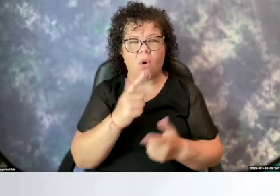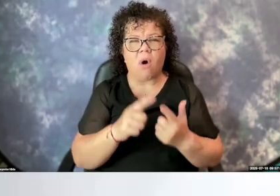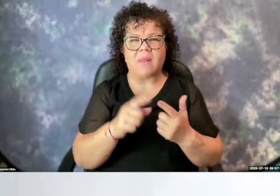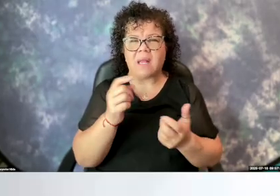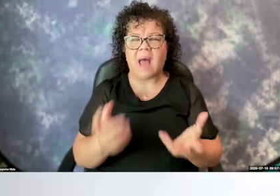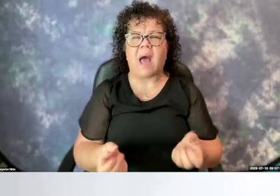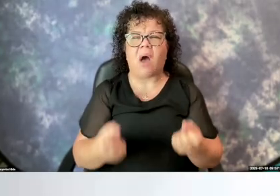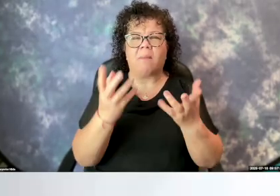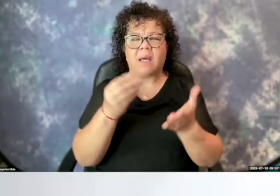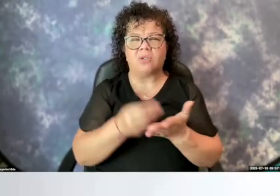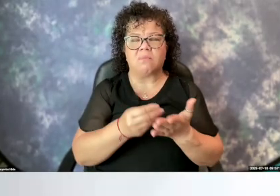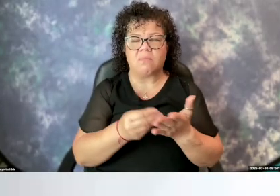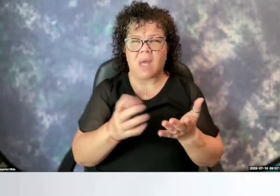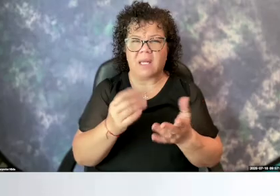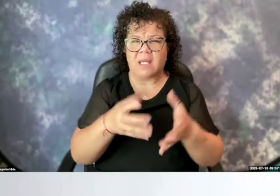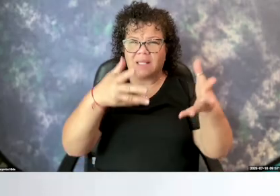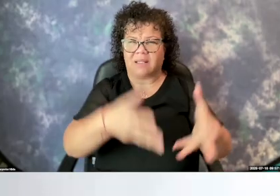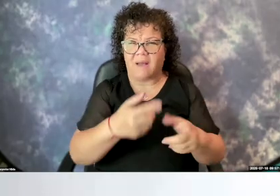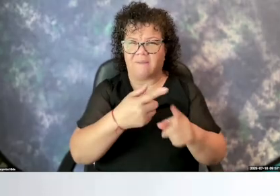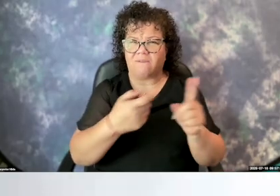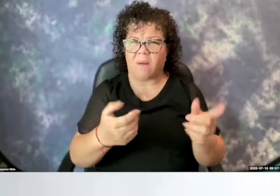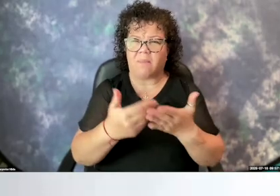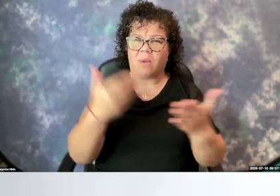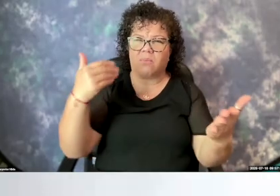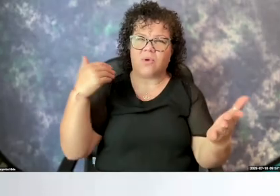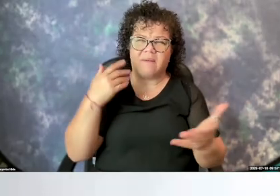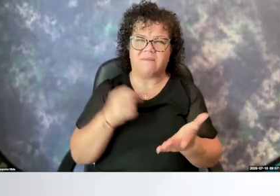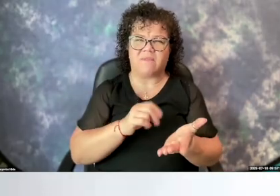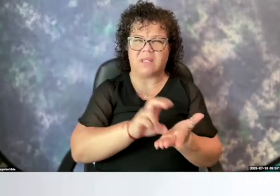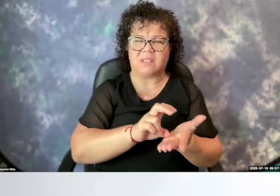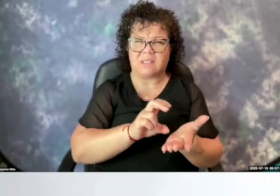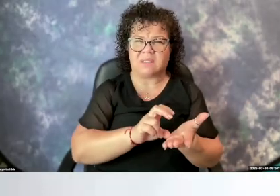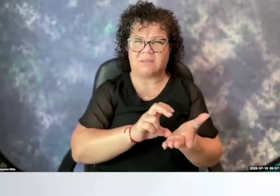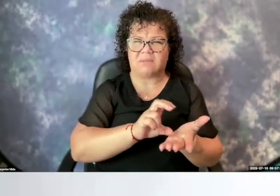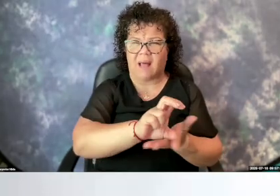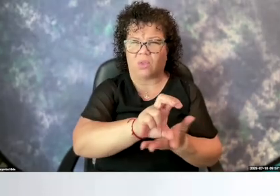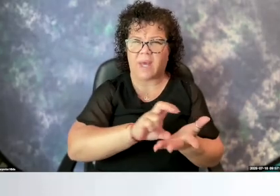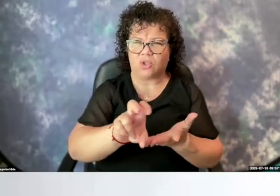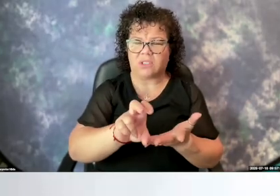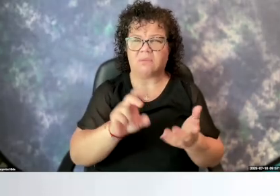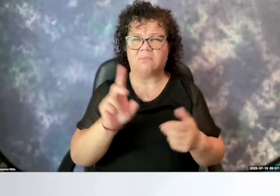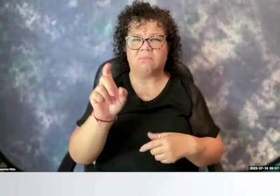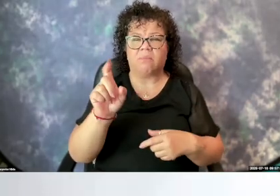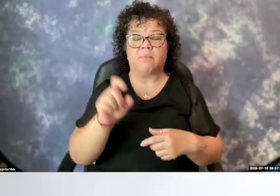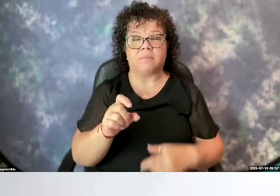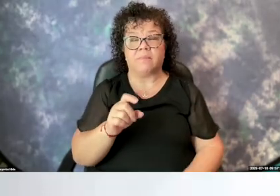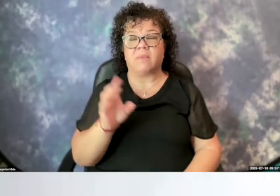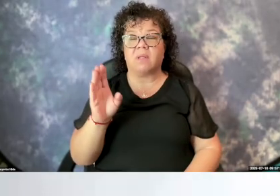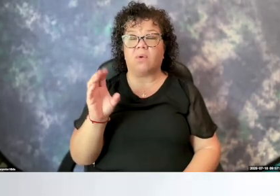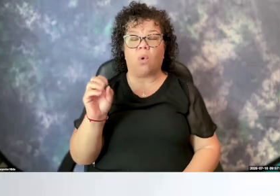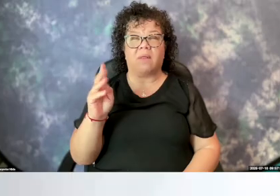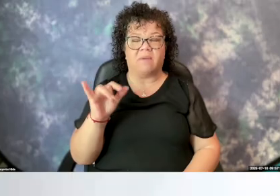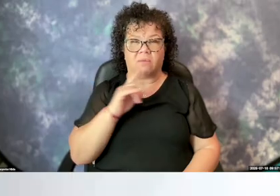left over from the previous allocations? Yeah, I can take that one, Robert. So